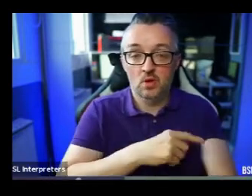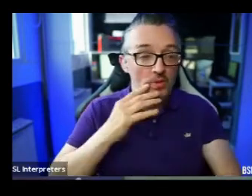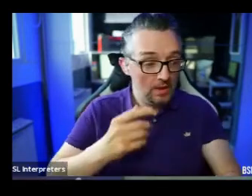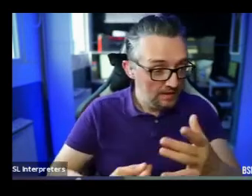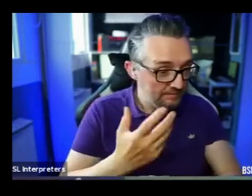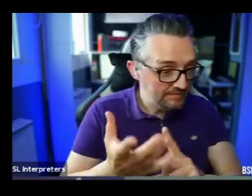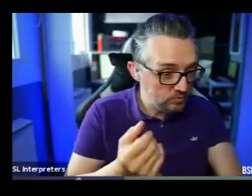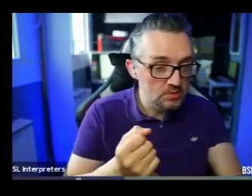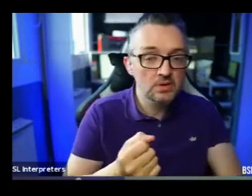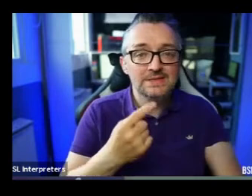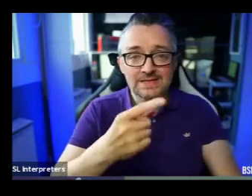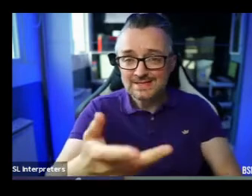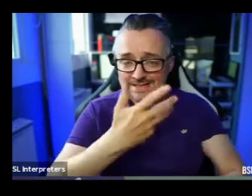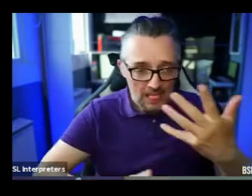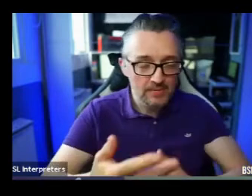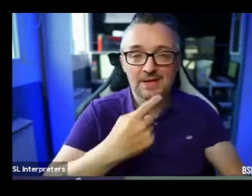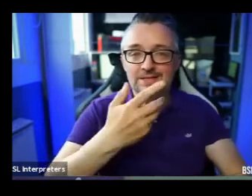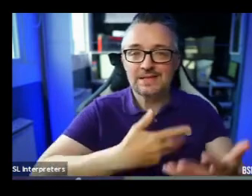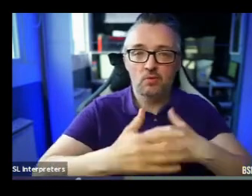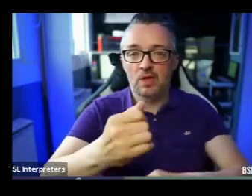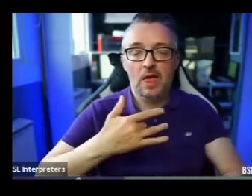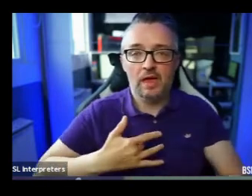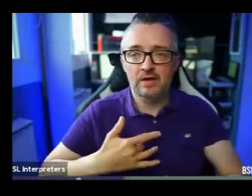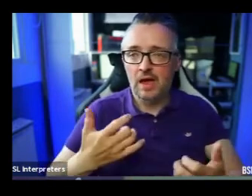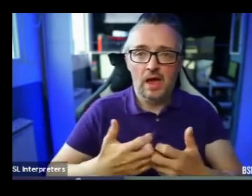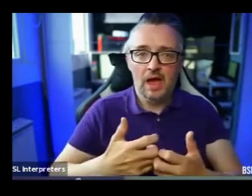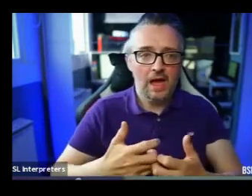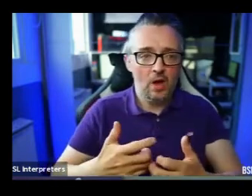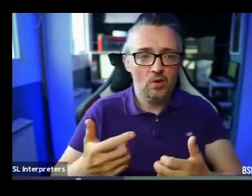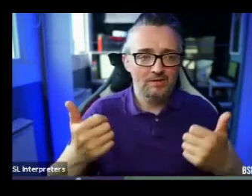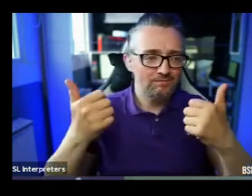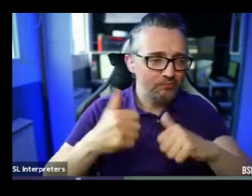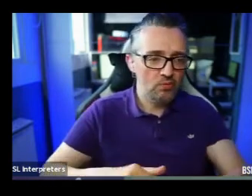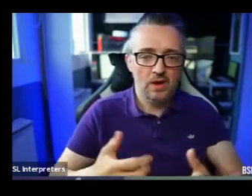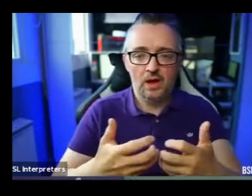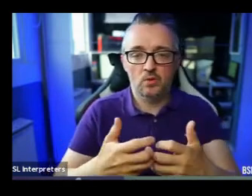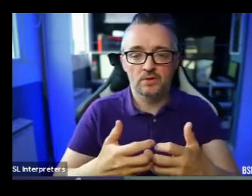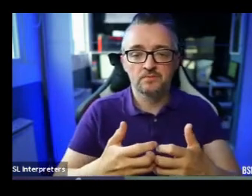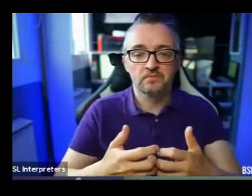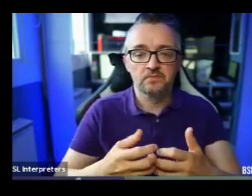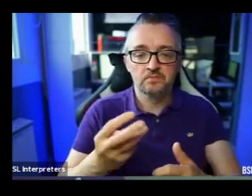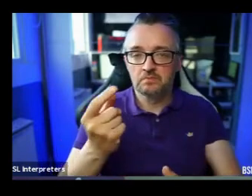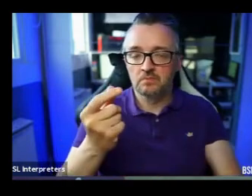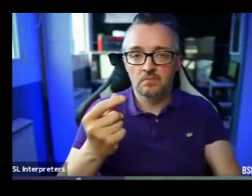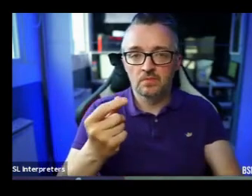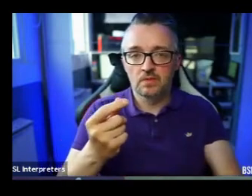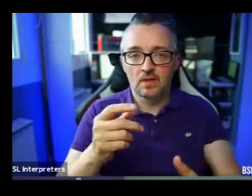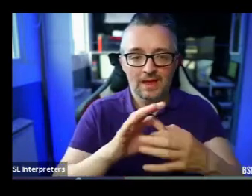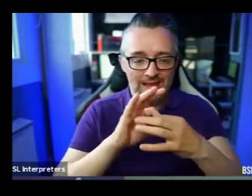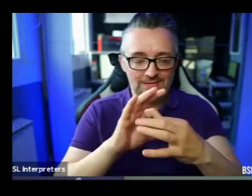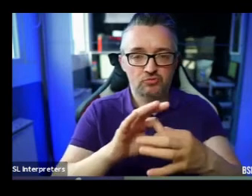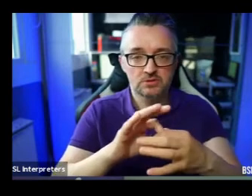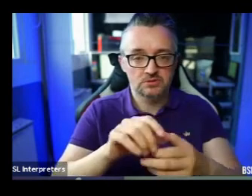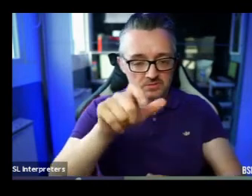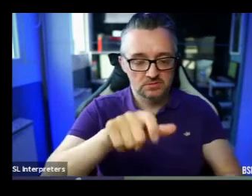all the medical students were going in and saying, tell me about it. Tell me about your life. How did you overcome that? And all of a sudden,